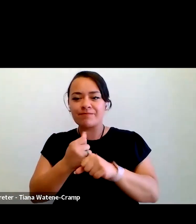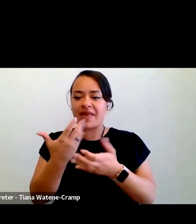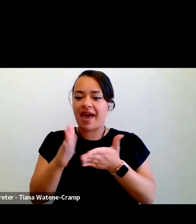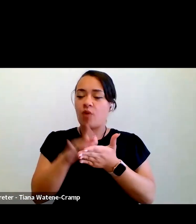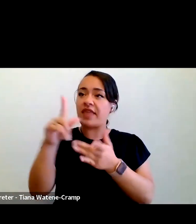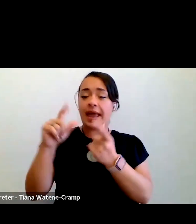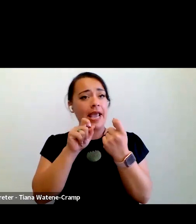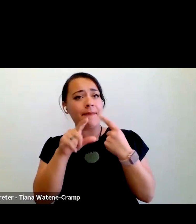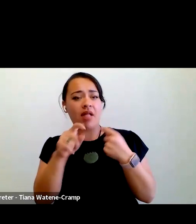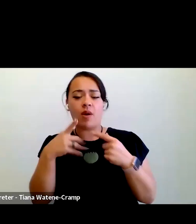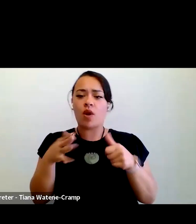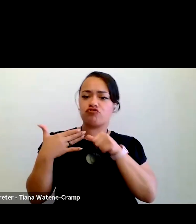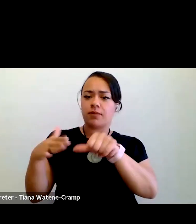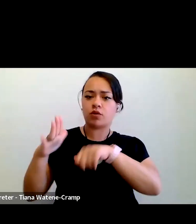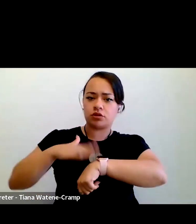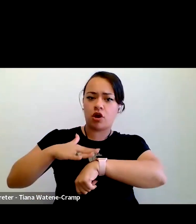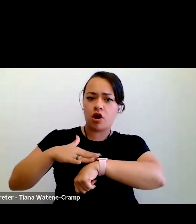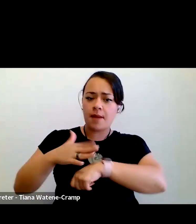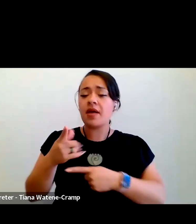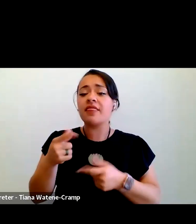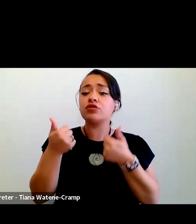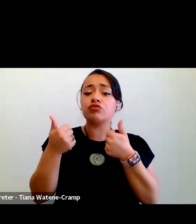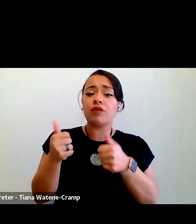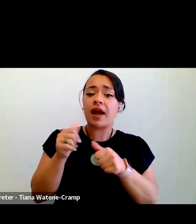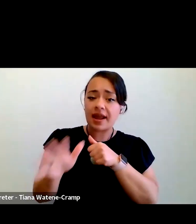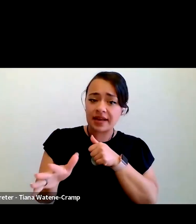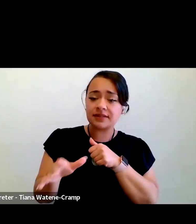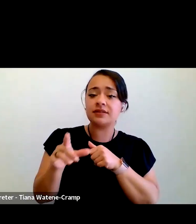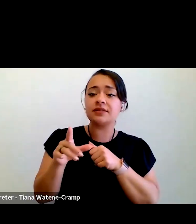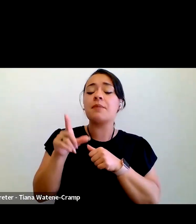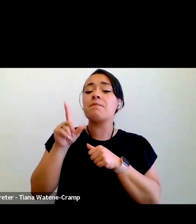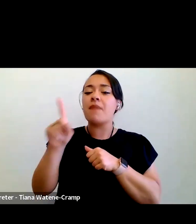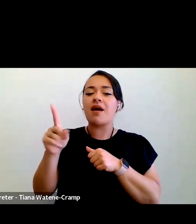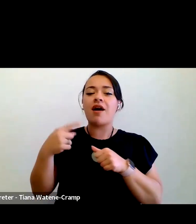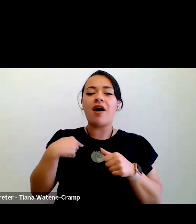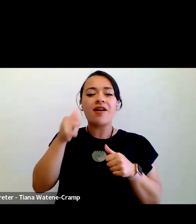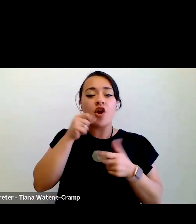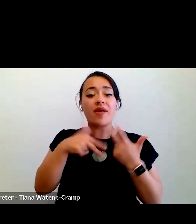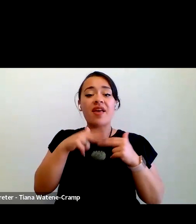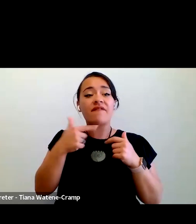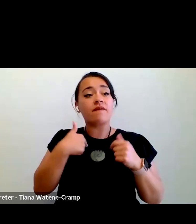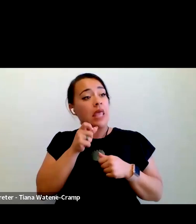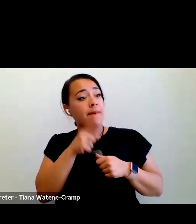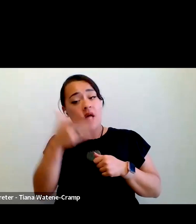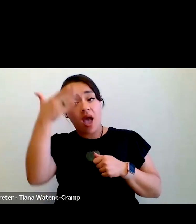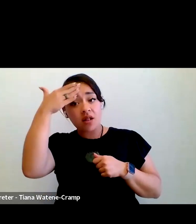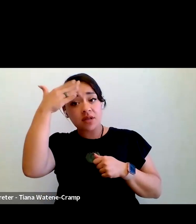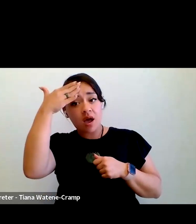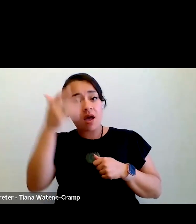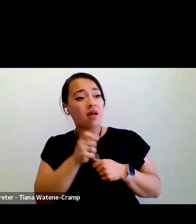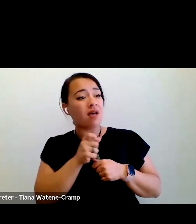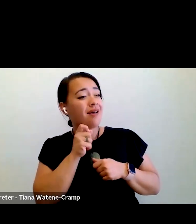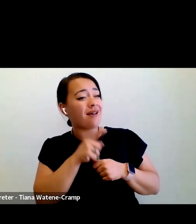often perceived as something that's really positive in terms of a way of working. Whereas I know if you're going to send an email to an elder, you're probably not going to